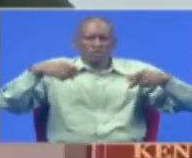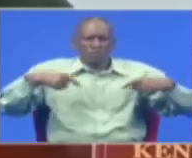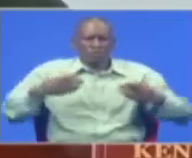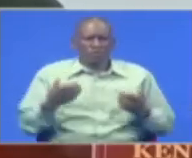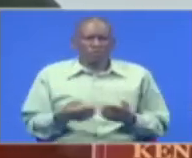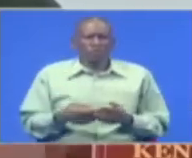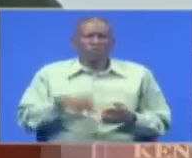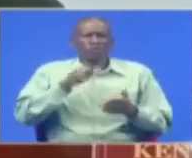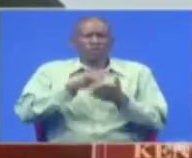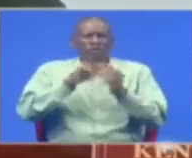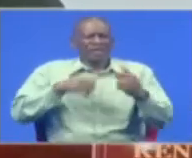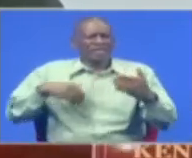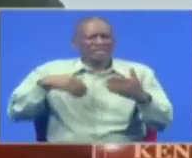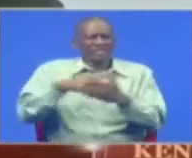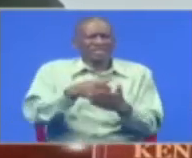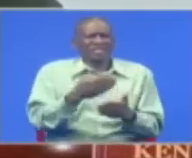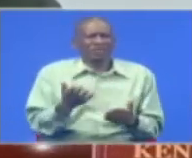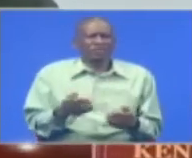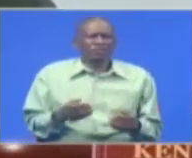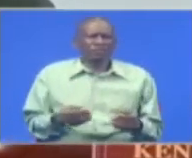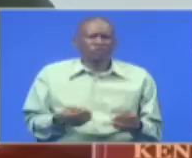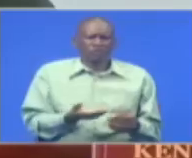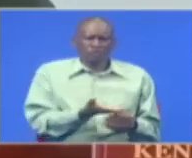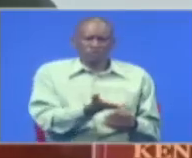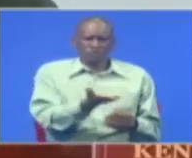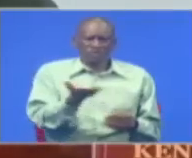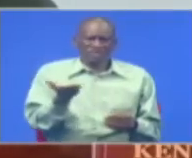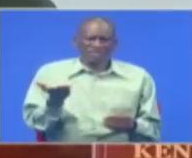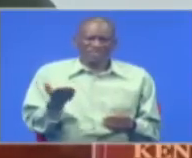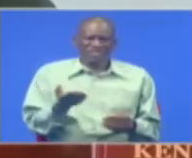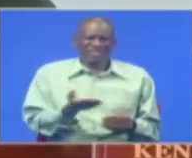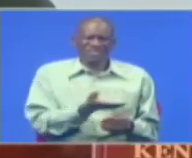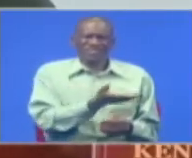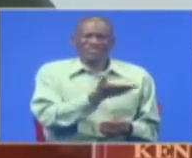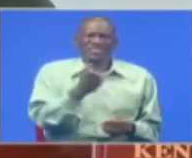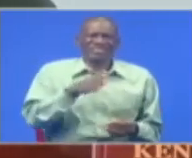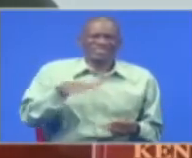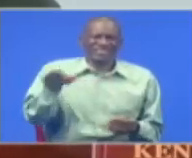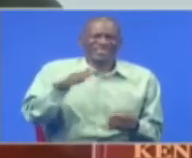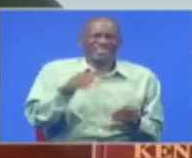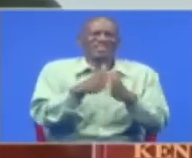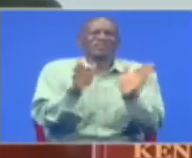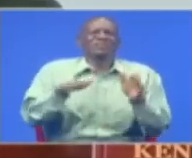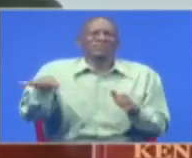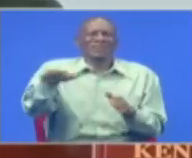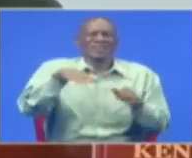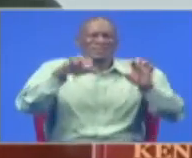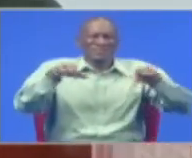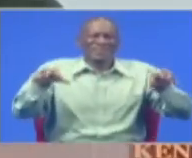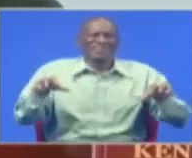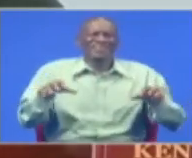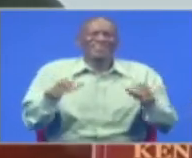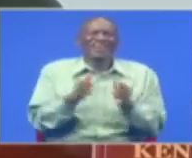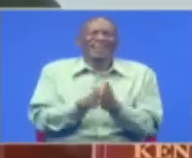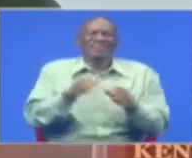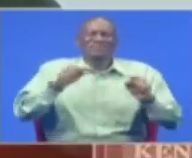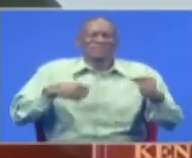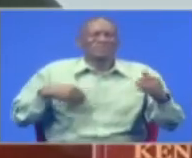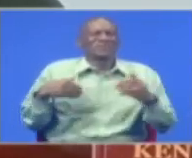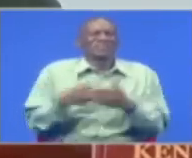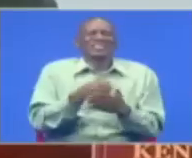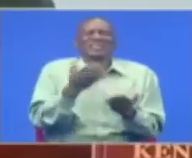be able to reach out to these traders at open air markets, to be able to reach out